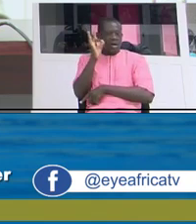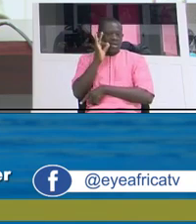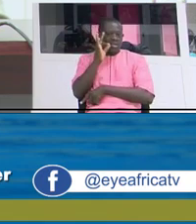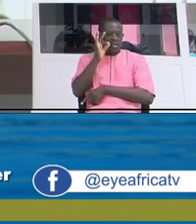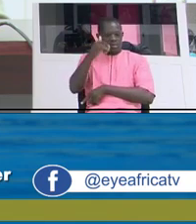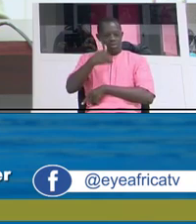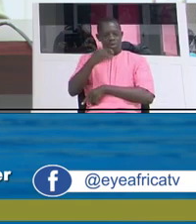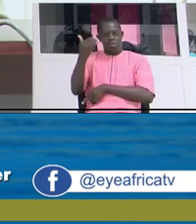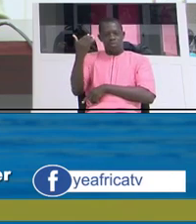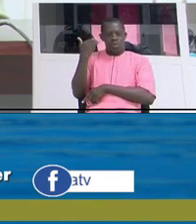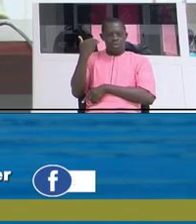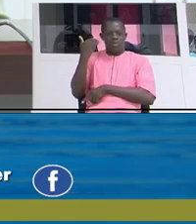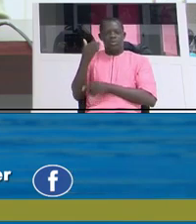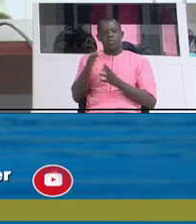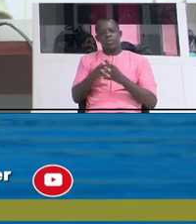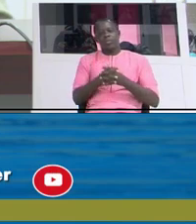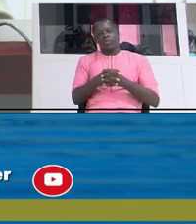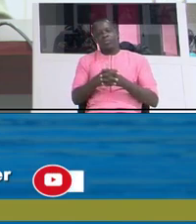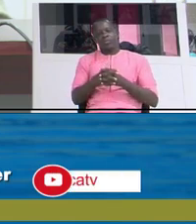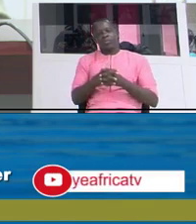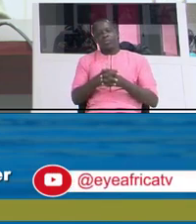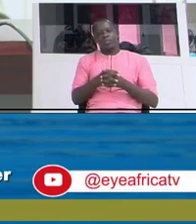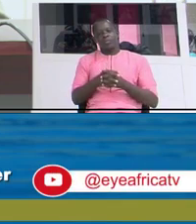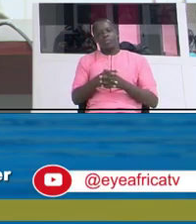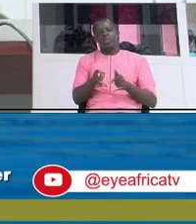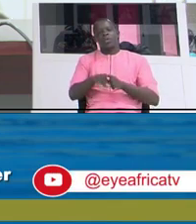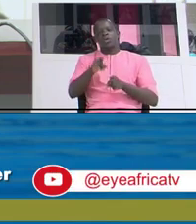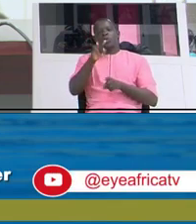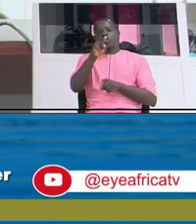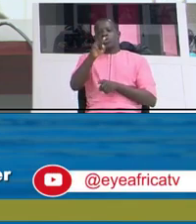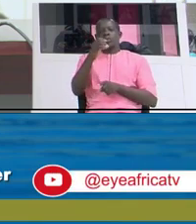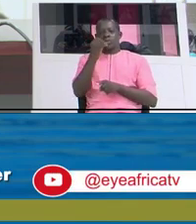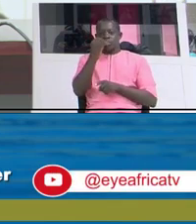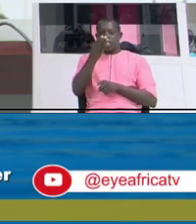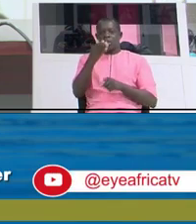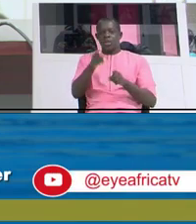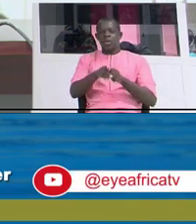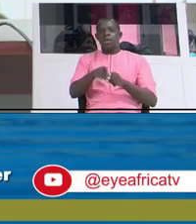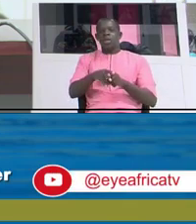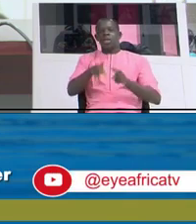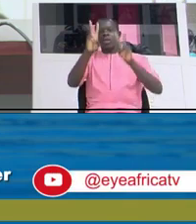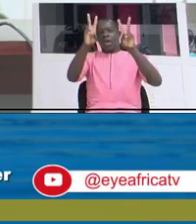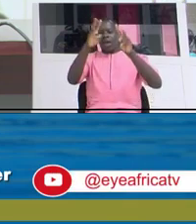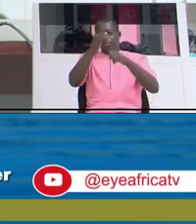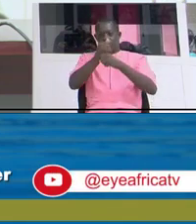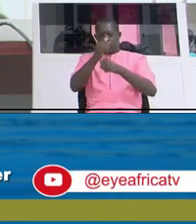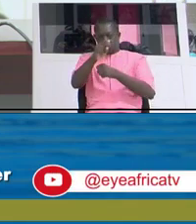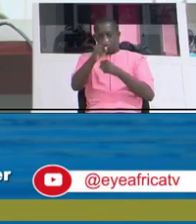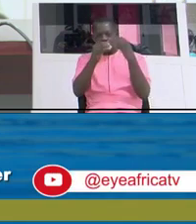Ko Yaya etelon di Sergeant nimbe beyangon labundato. You said Yaya made you responsible for his goats and